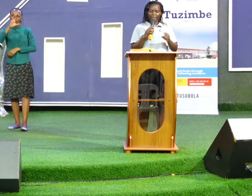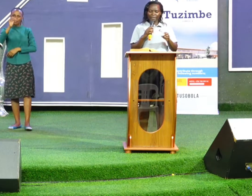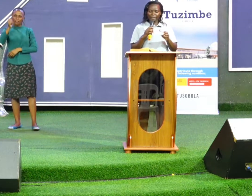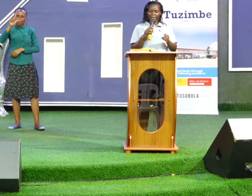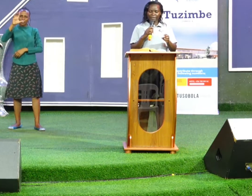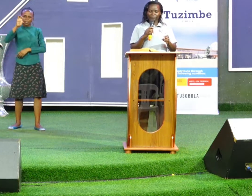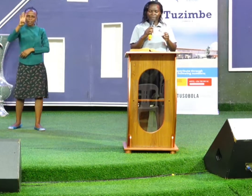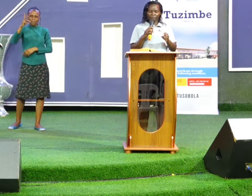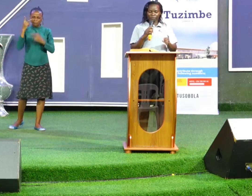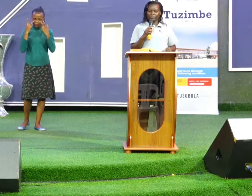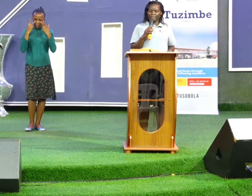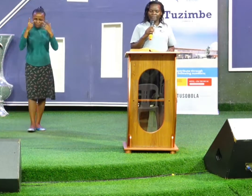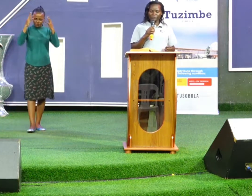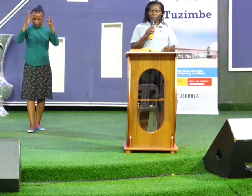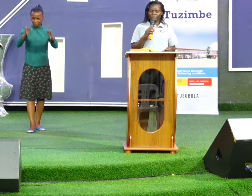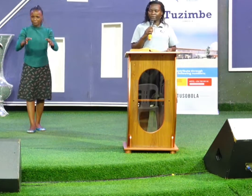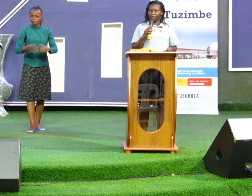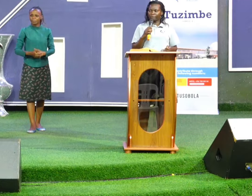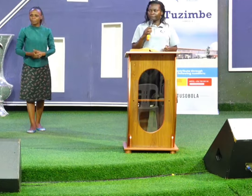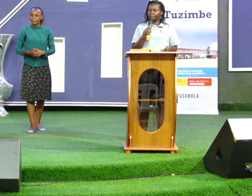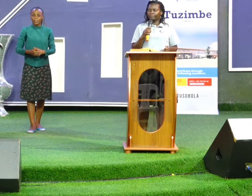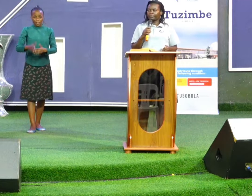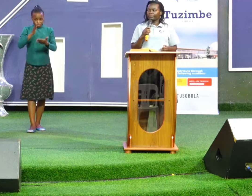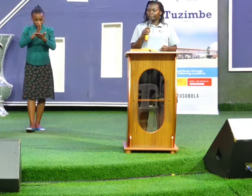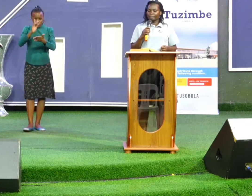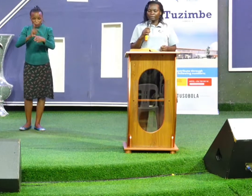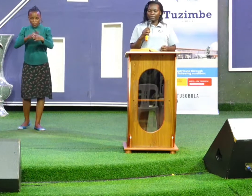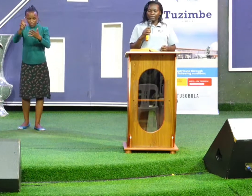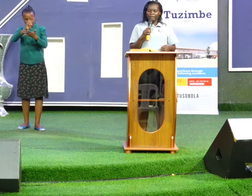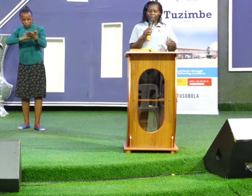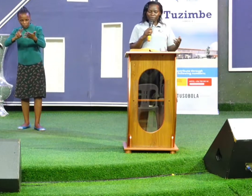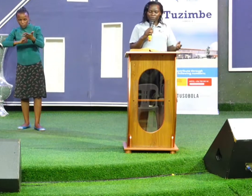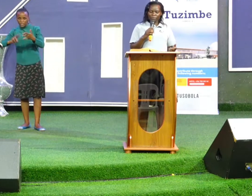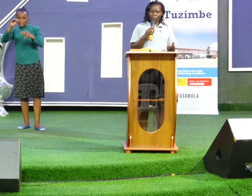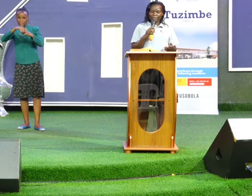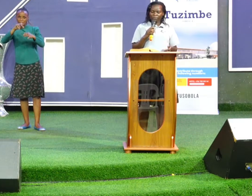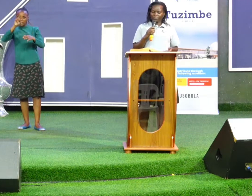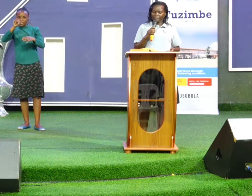nnyo engeri Caleb gye yatunuulira ensonga. Of course, when you read in Numbers 14.